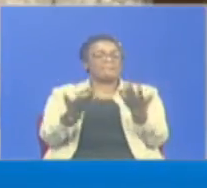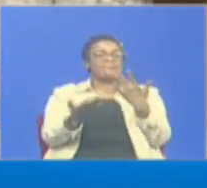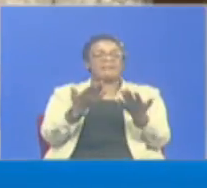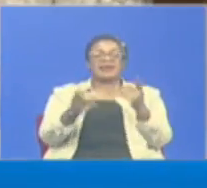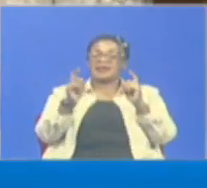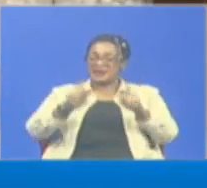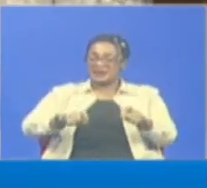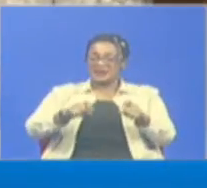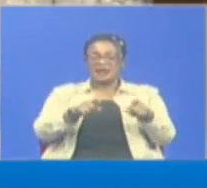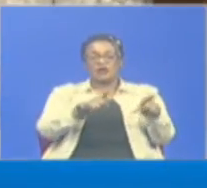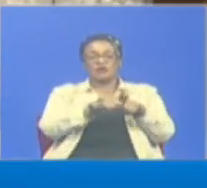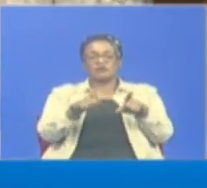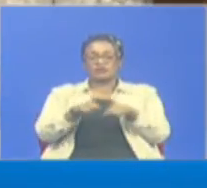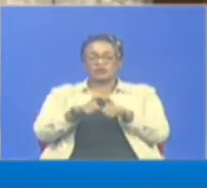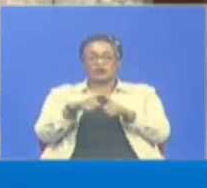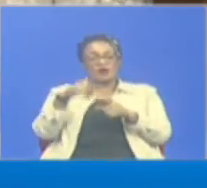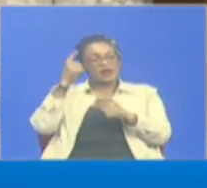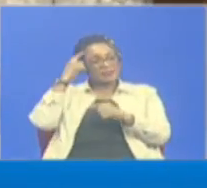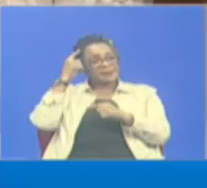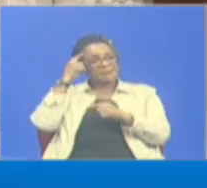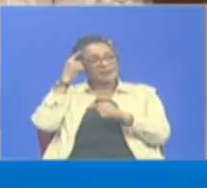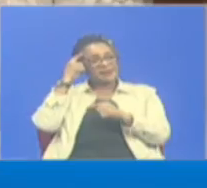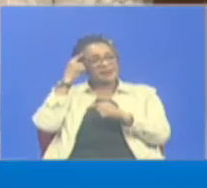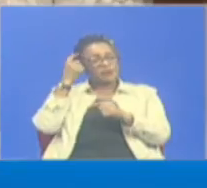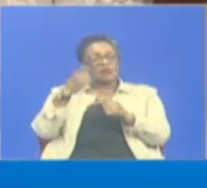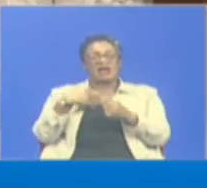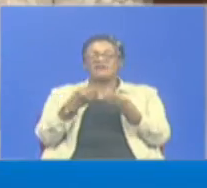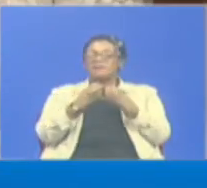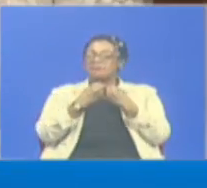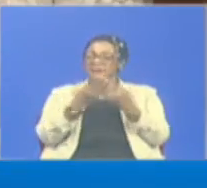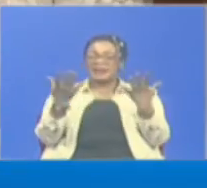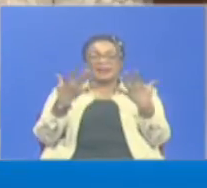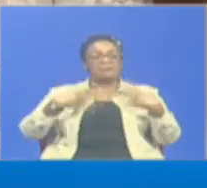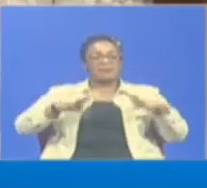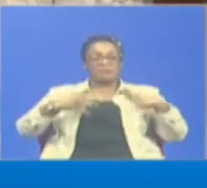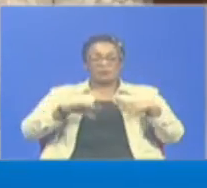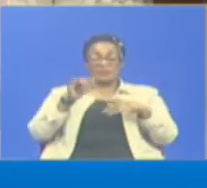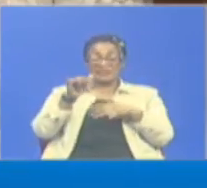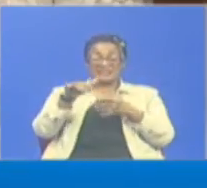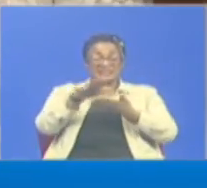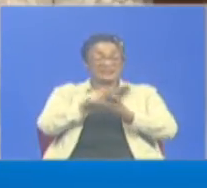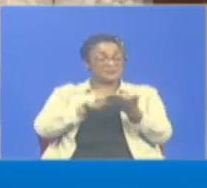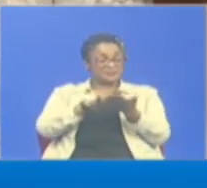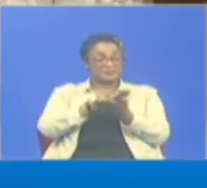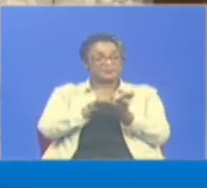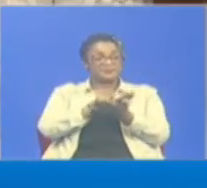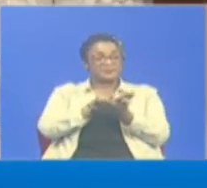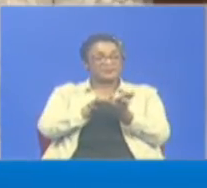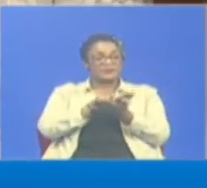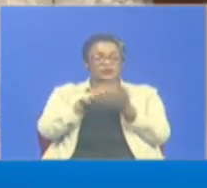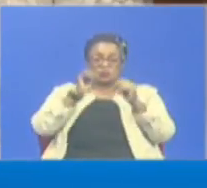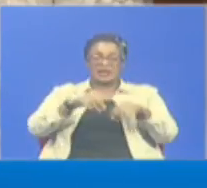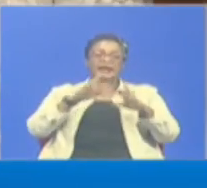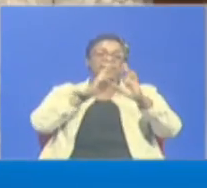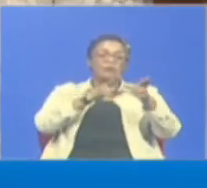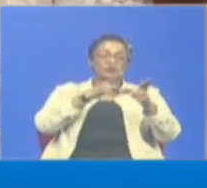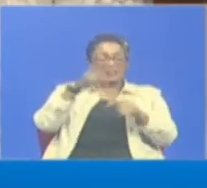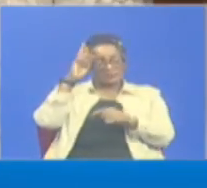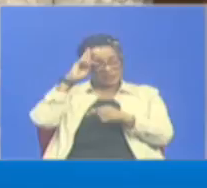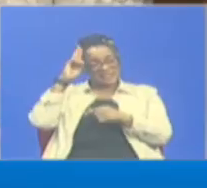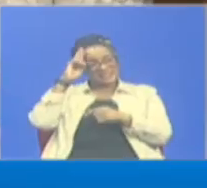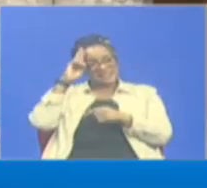also remember that there are many players in that space. There is also where you can go report to the police, and